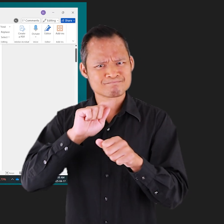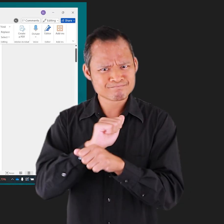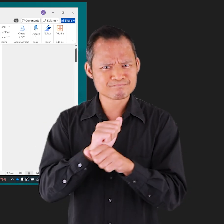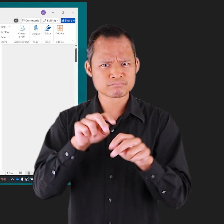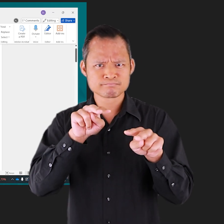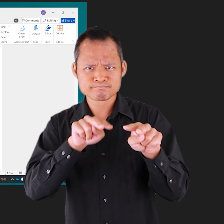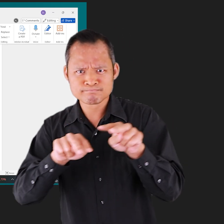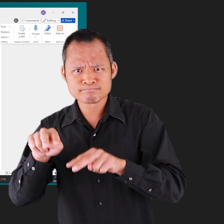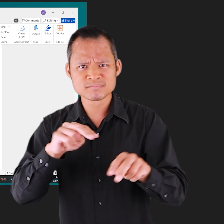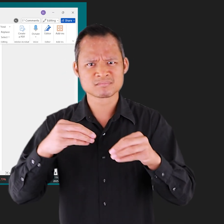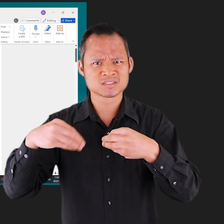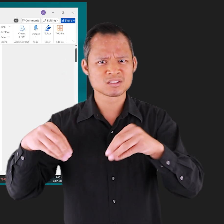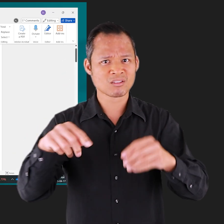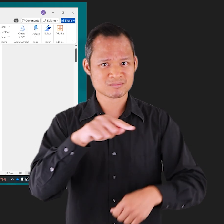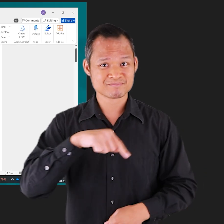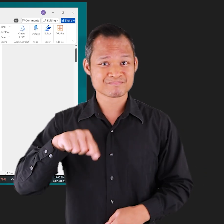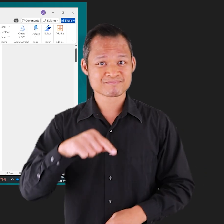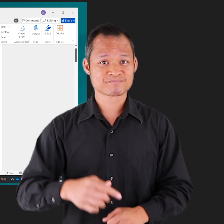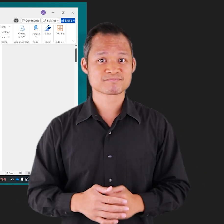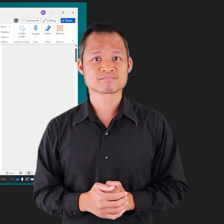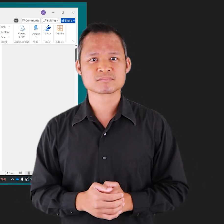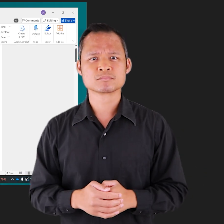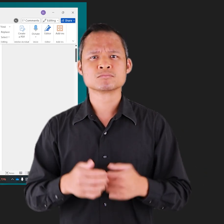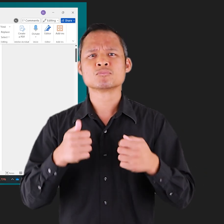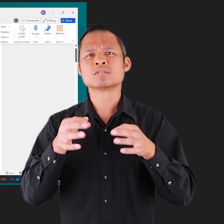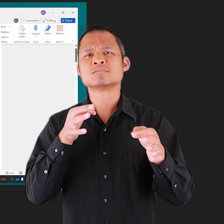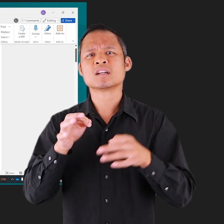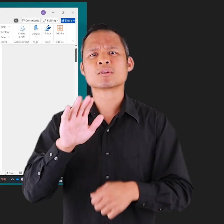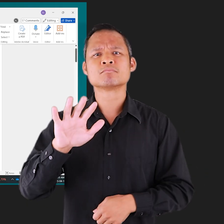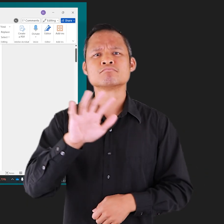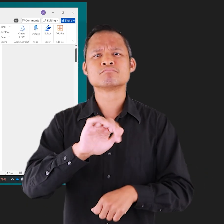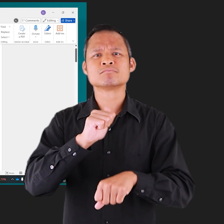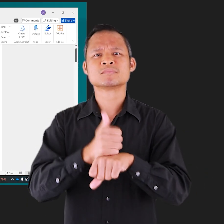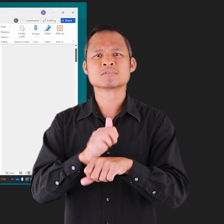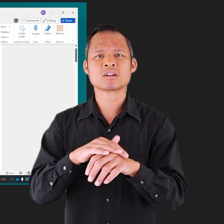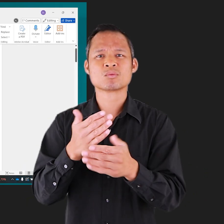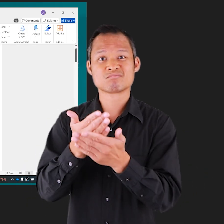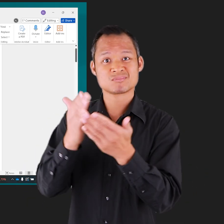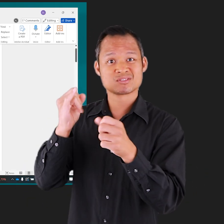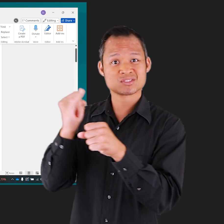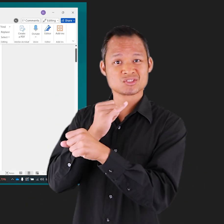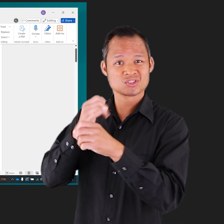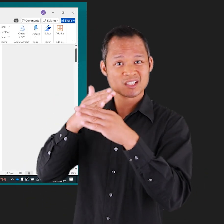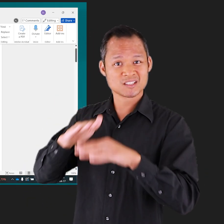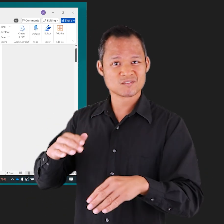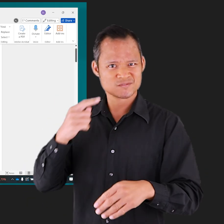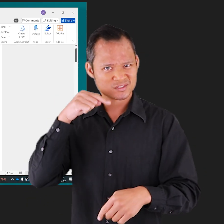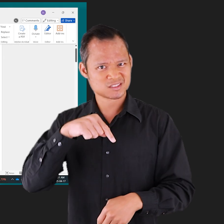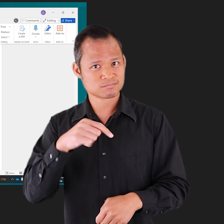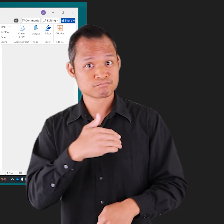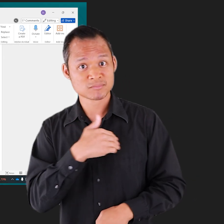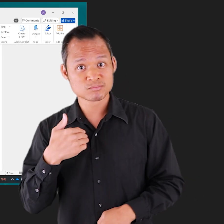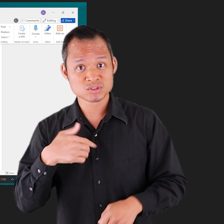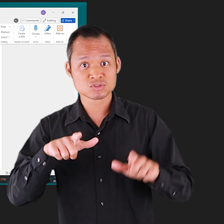have other offerings. The key is to look at practical ways of assessing sales. They also explain their assumptions based